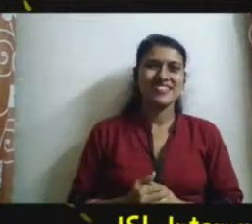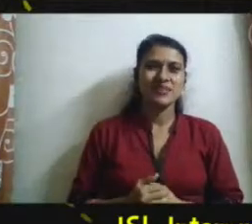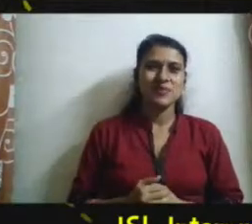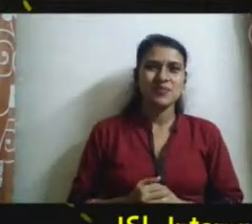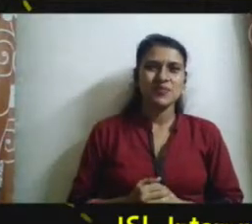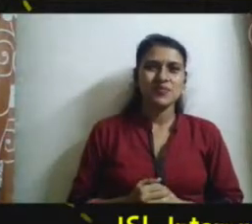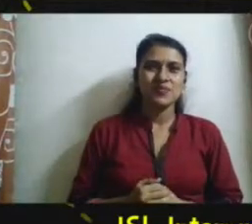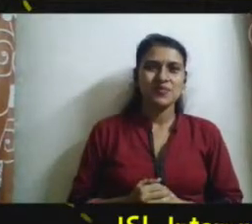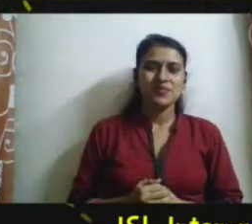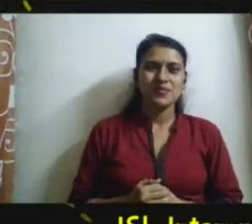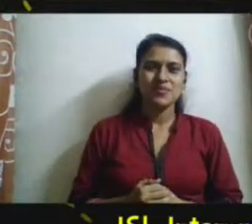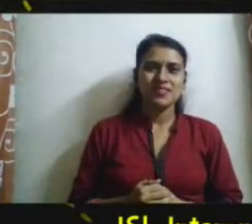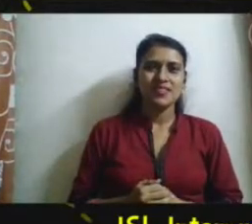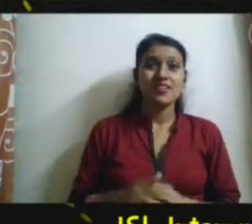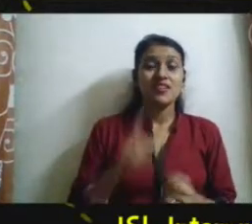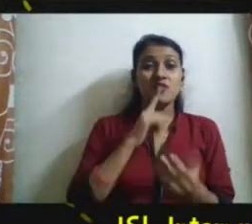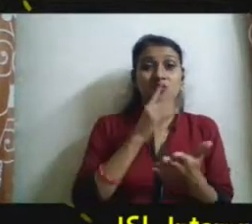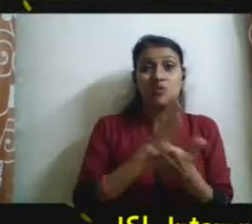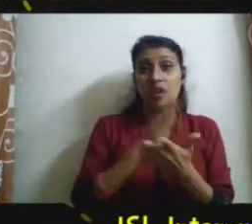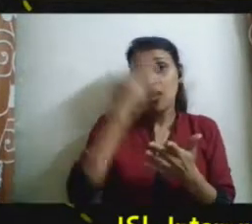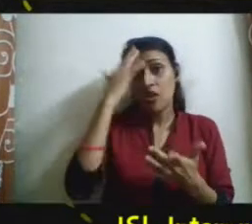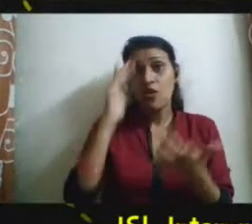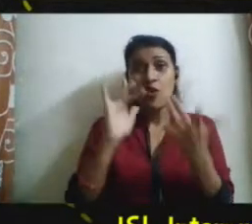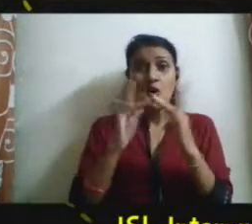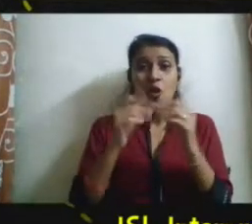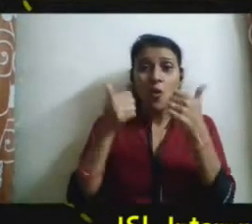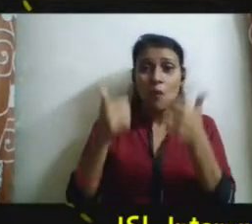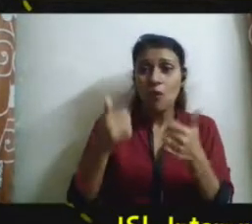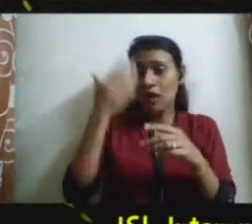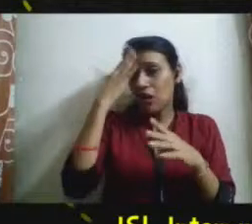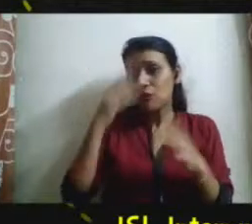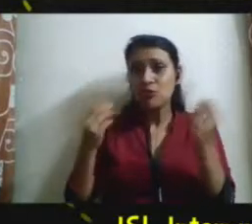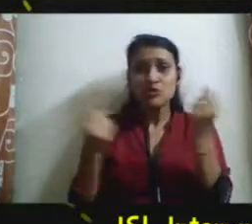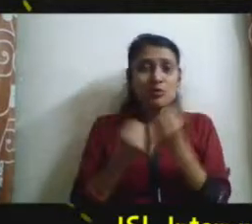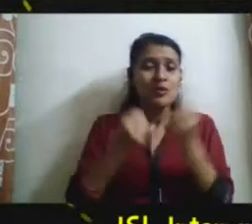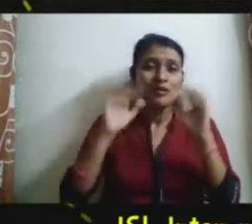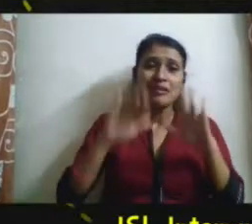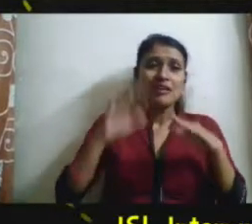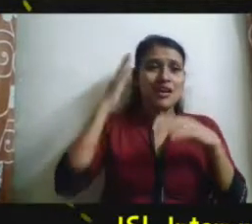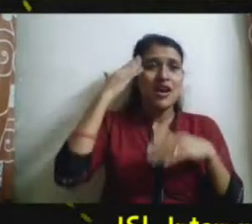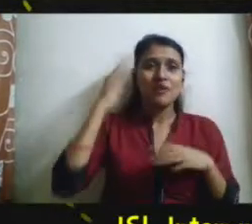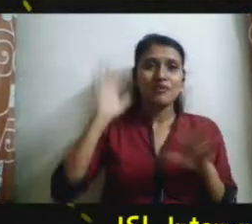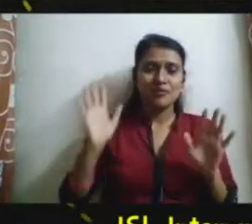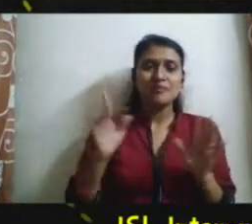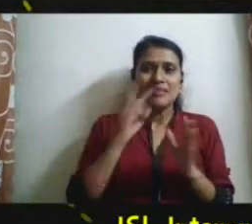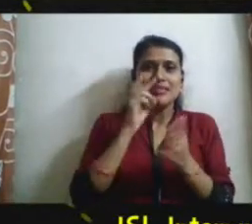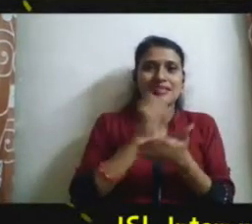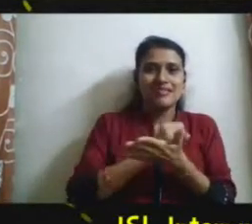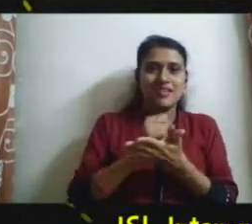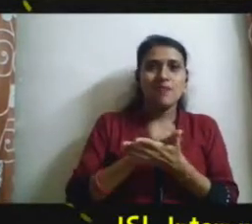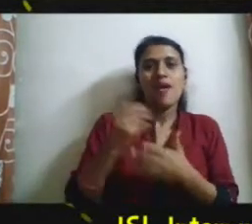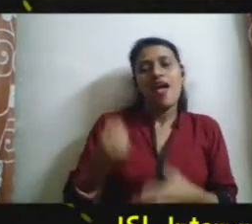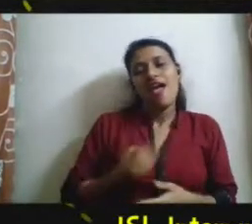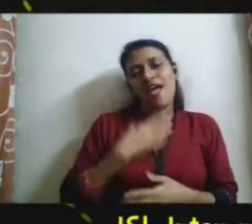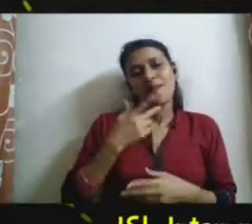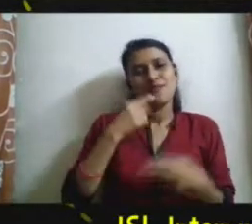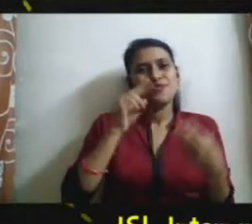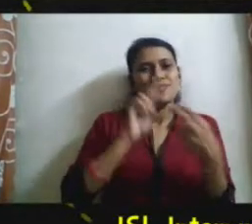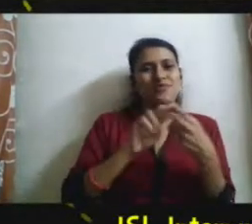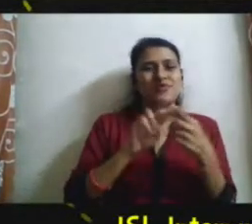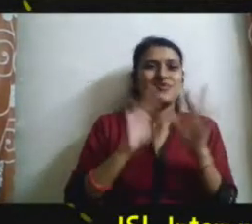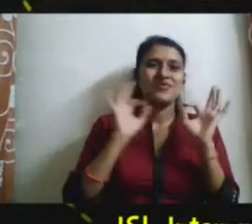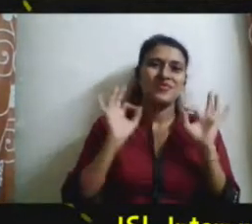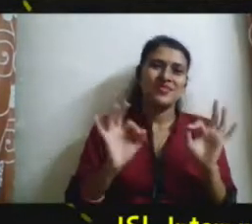So I'm not sure whether the internet is going to be cooperative or not over here, but it was an absolute pleasure speaking